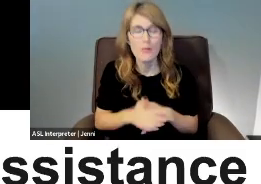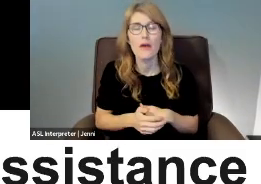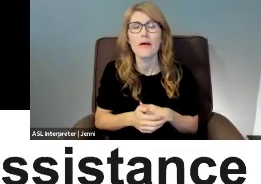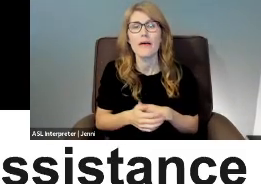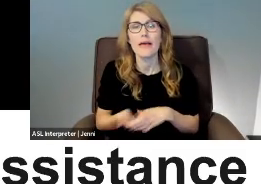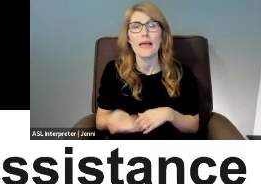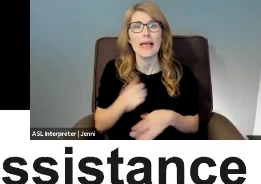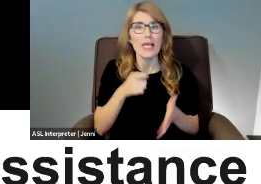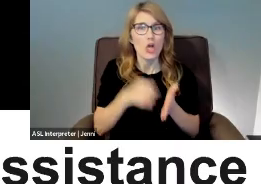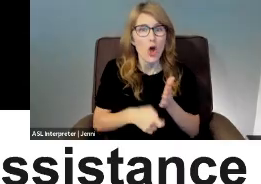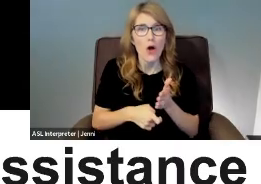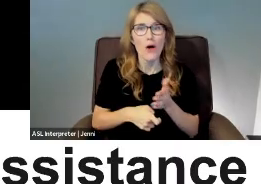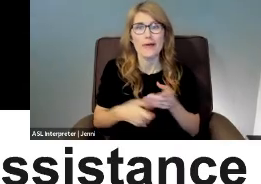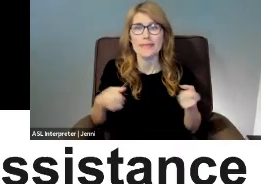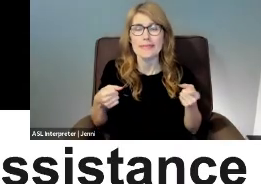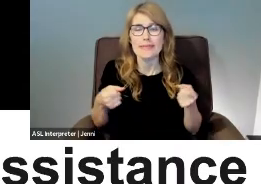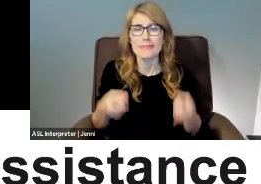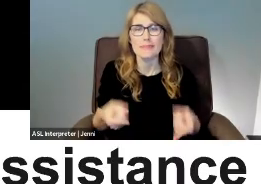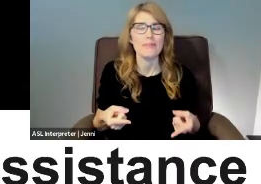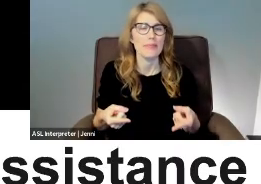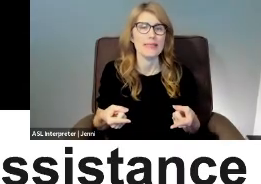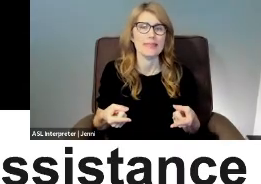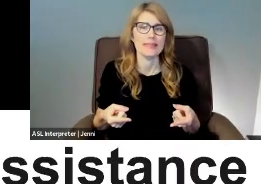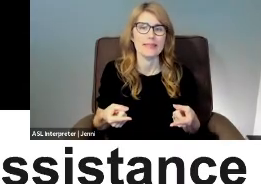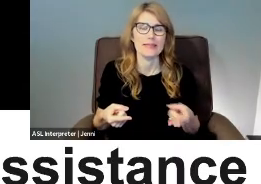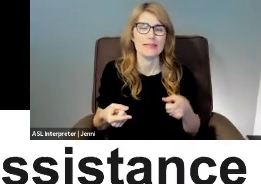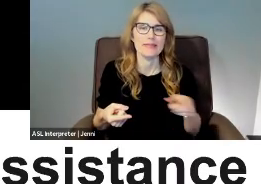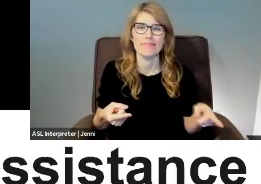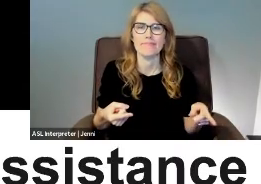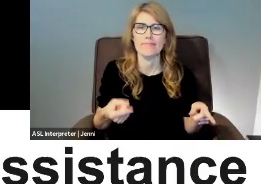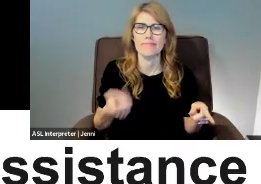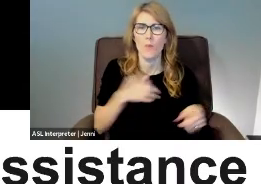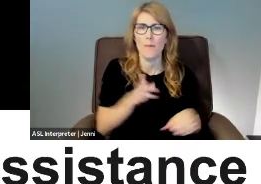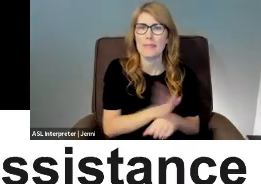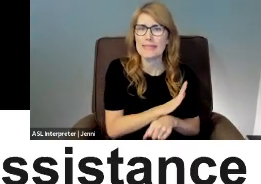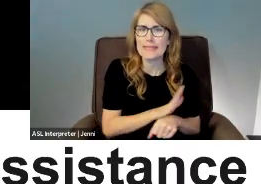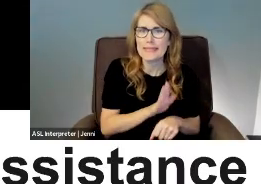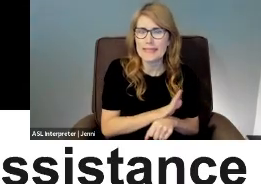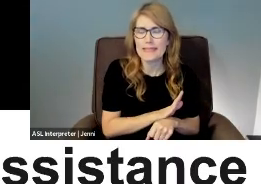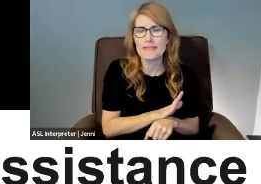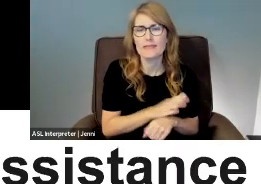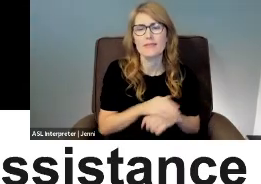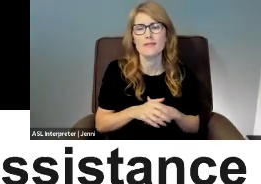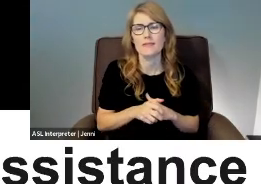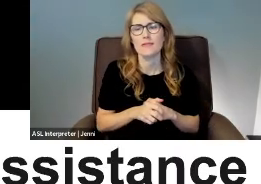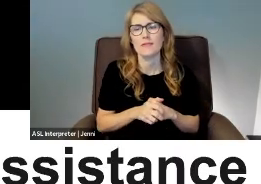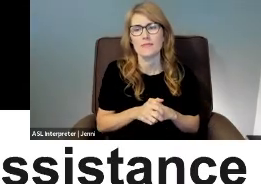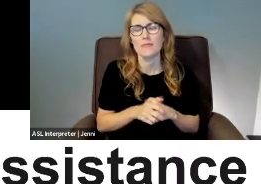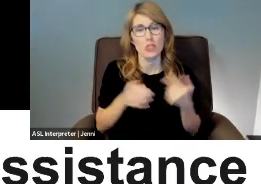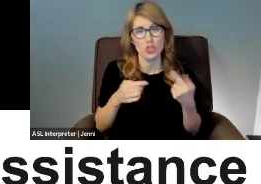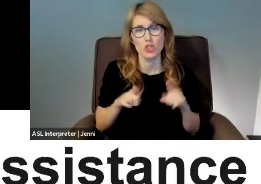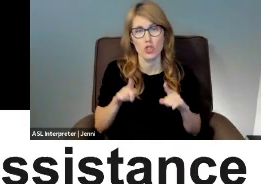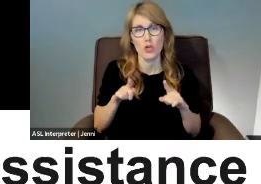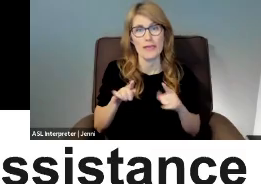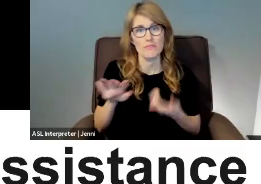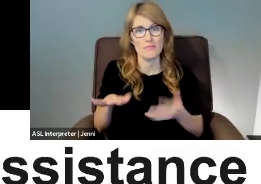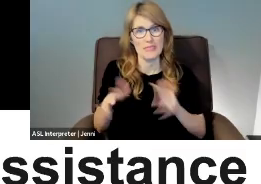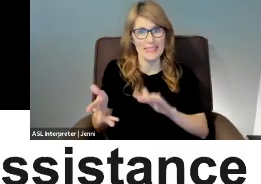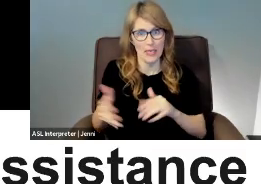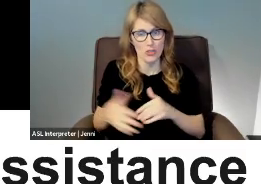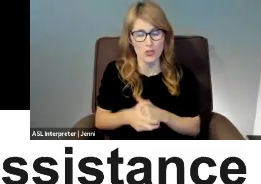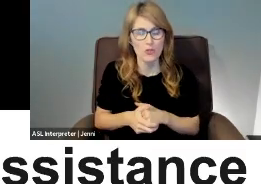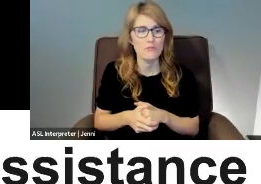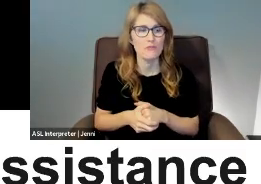or expenses that businesses may have had during a disaster,